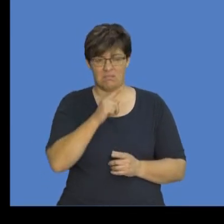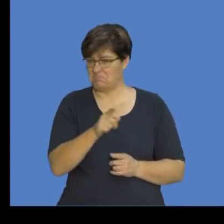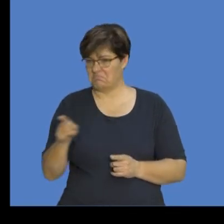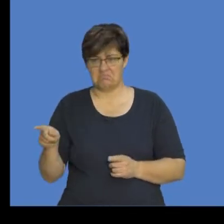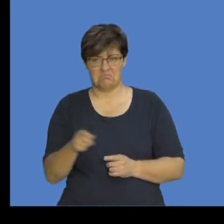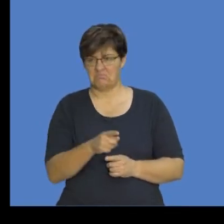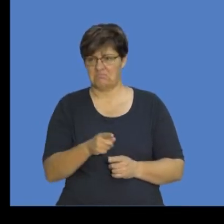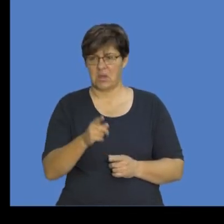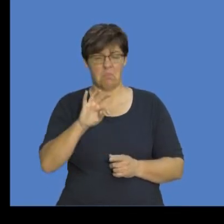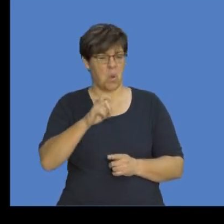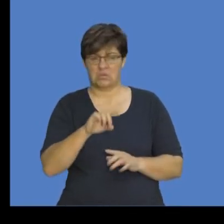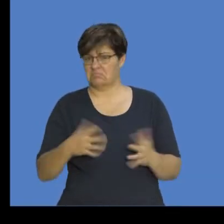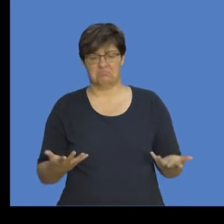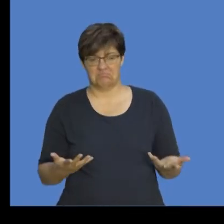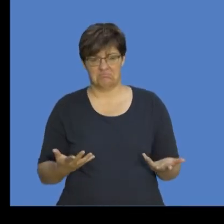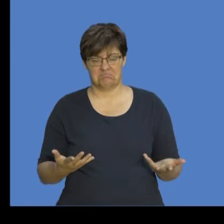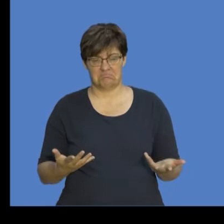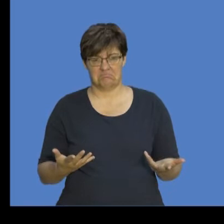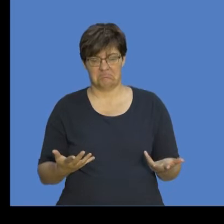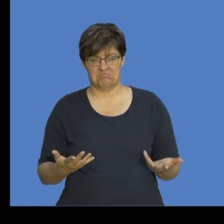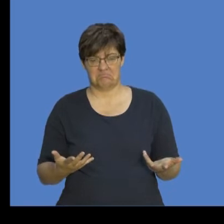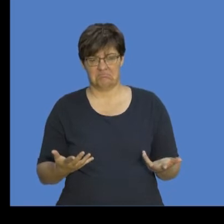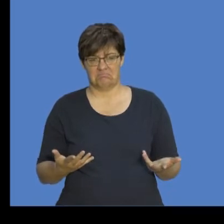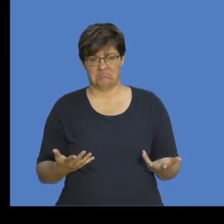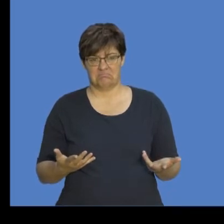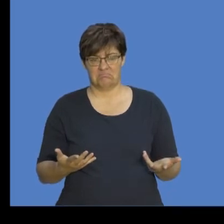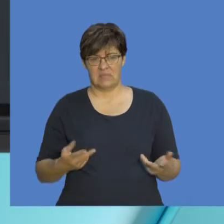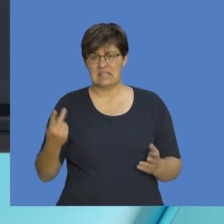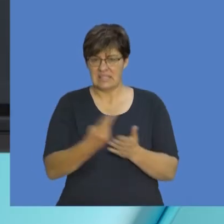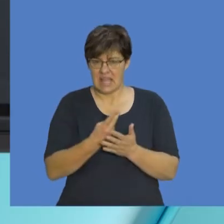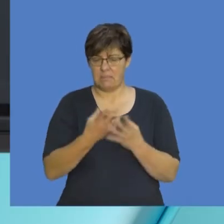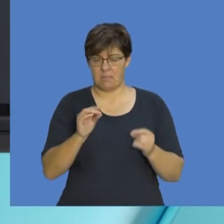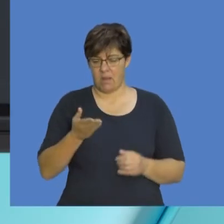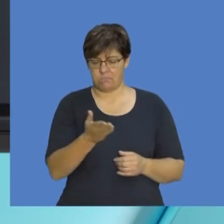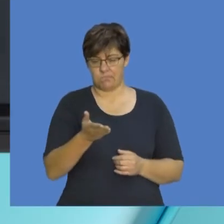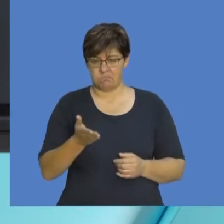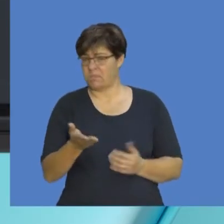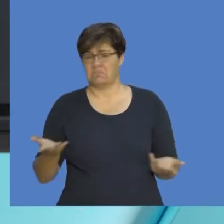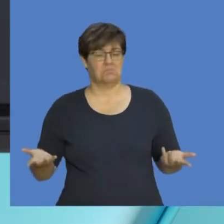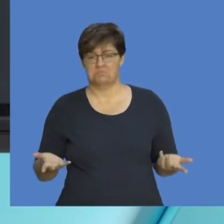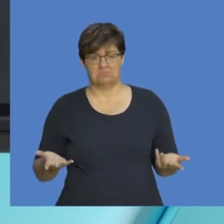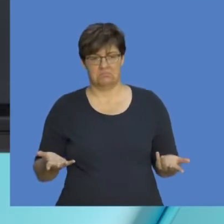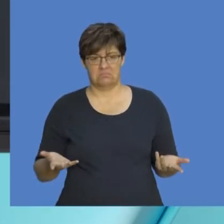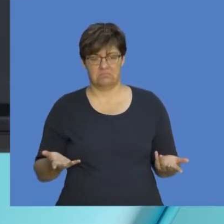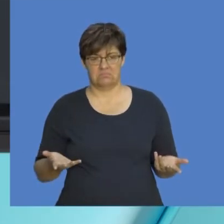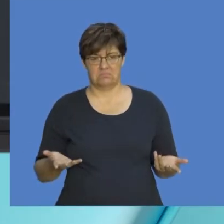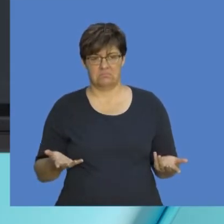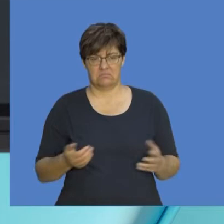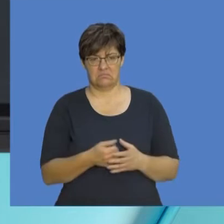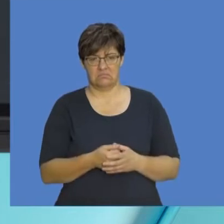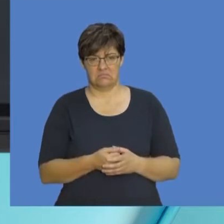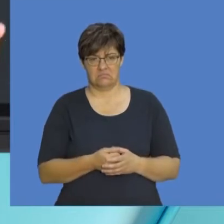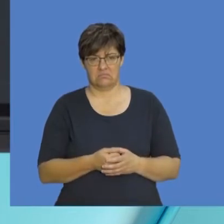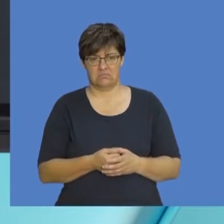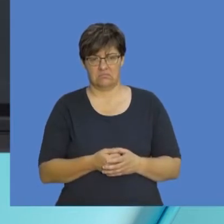Under Jamie, there's no mode, you know, no frequent number that occur the most. So I don't think we